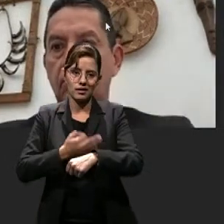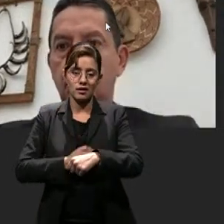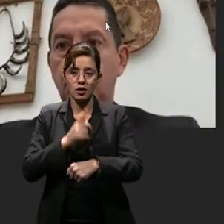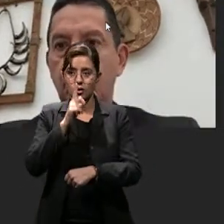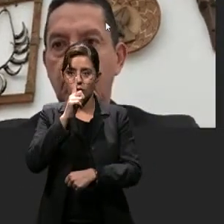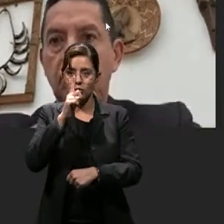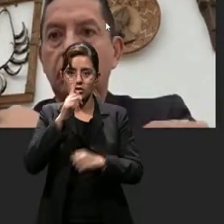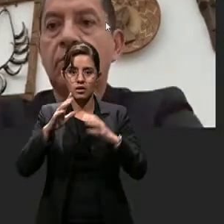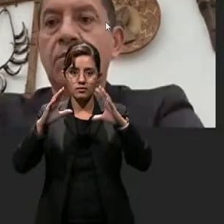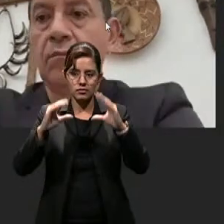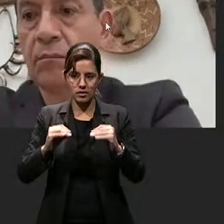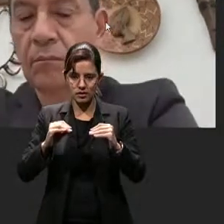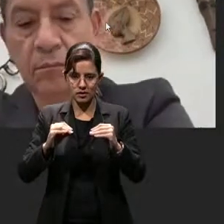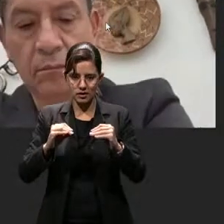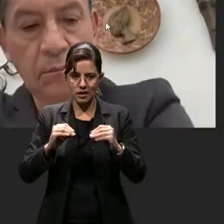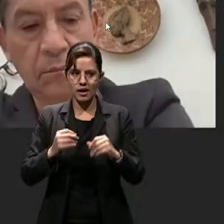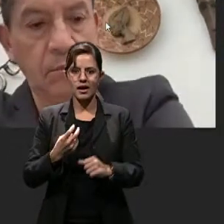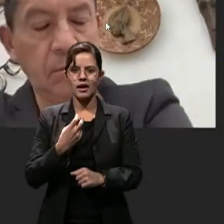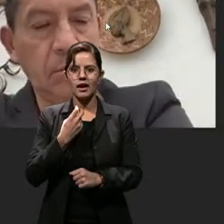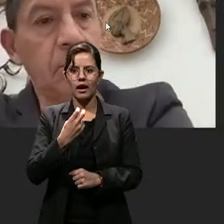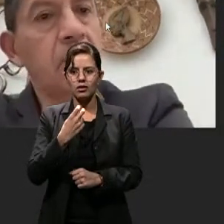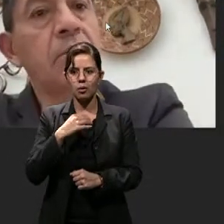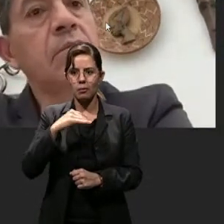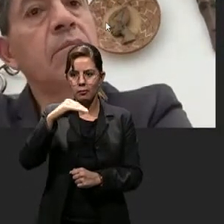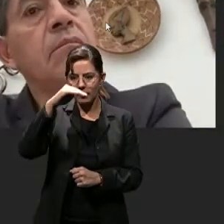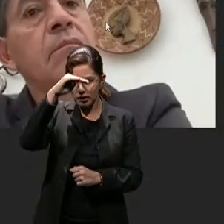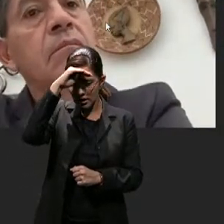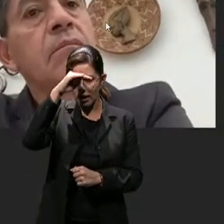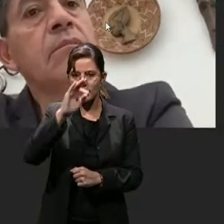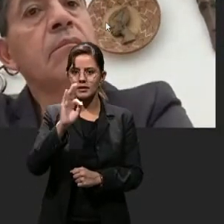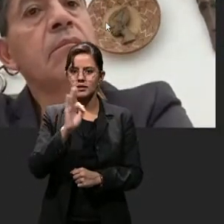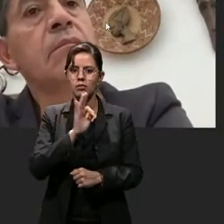no electricity and that's it. And